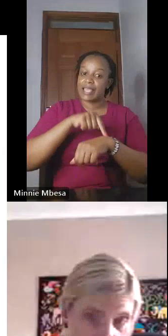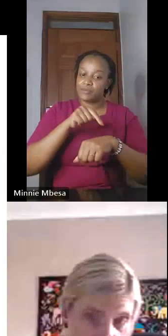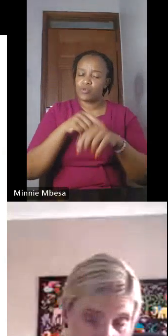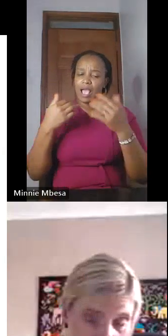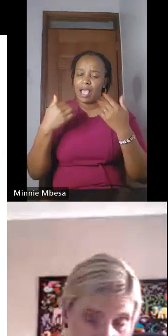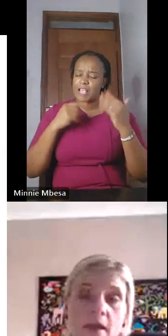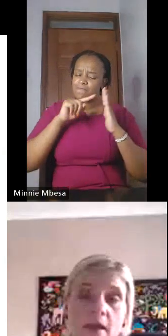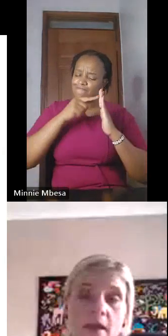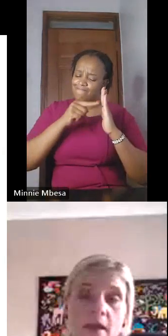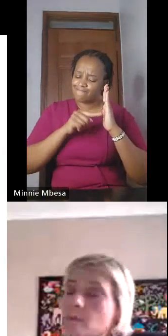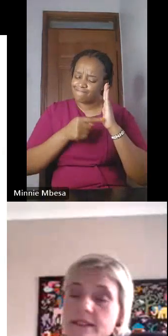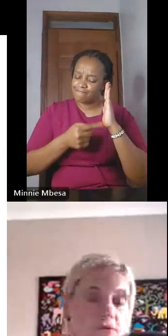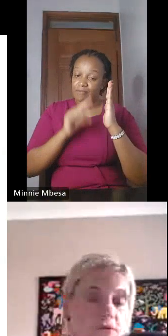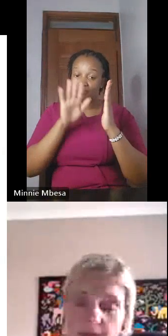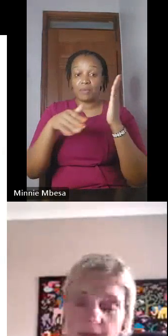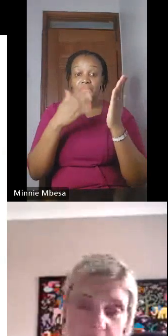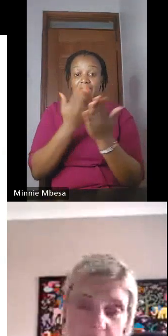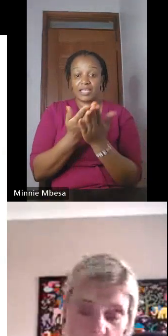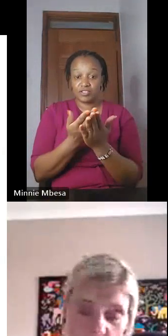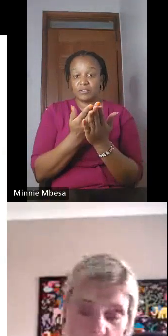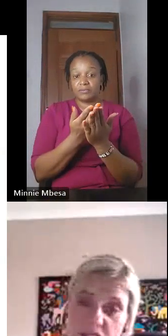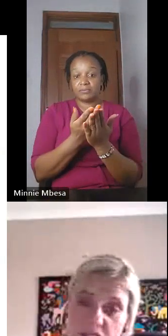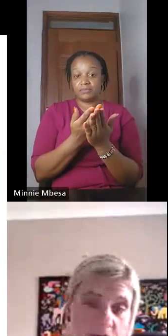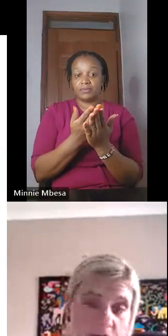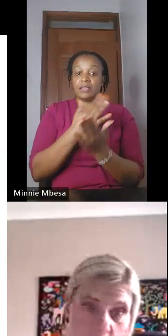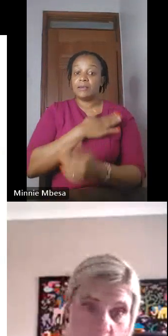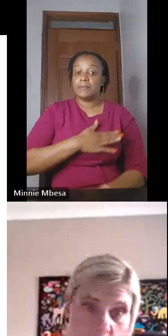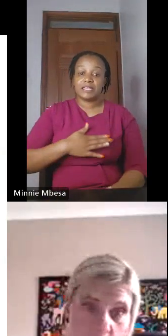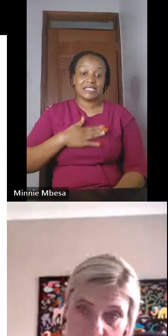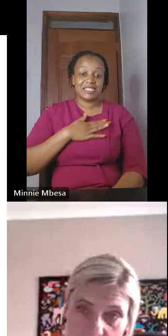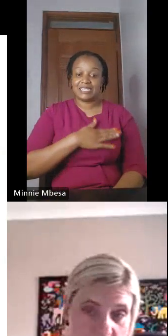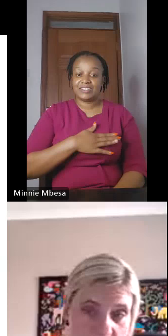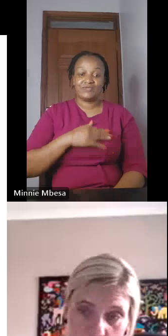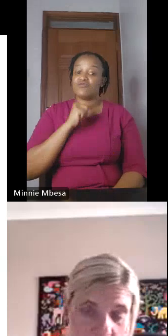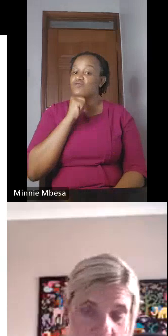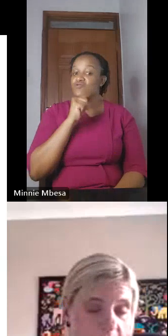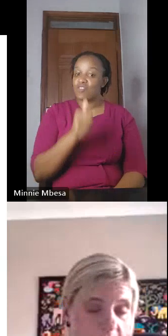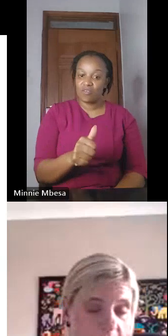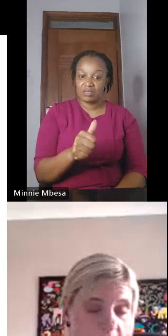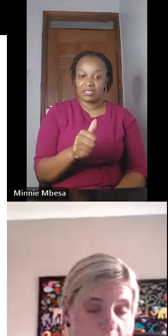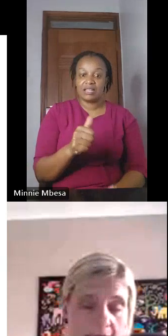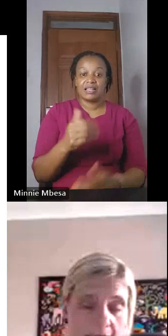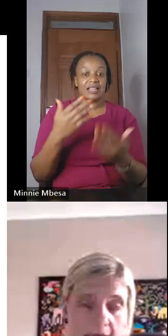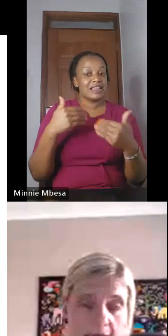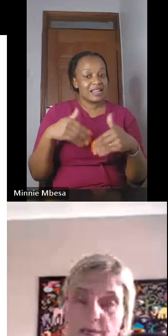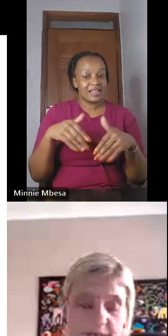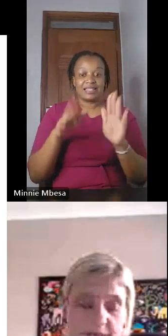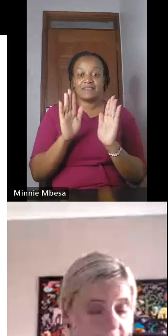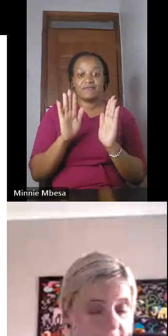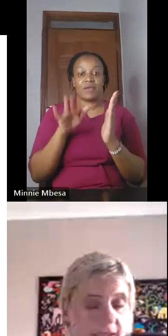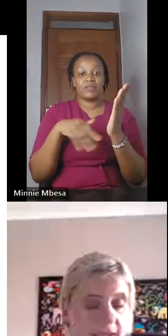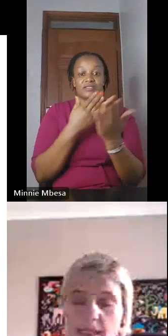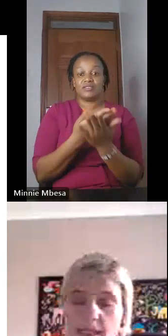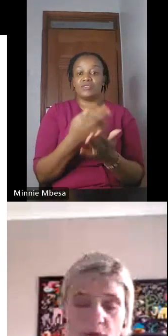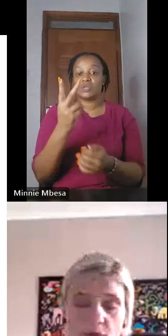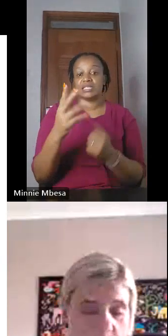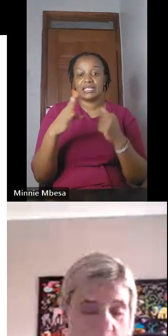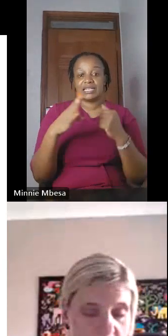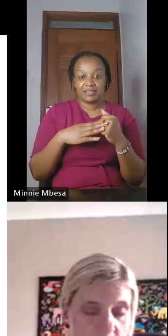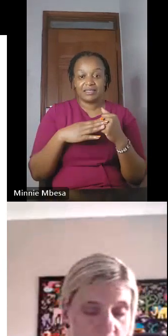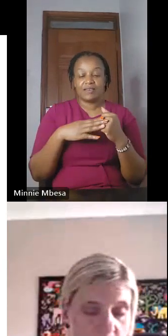application together. Please do not leave your application to the 29th of April. It will, like, the system